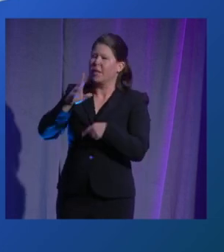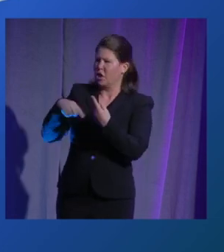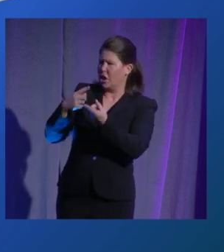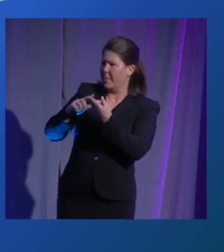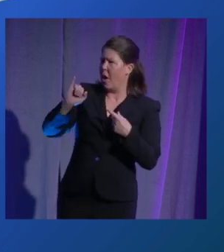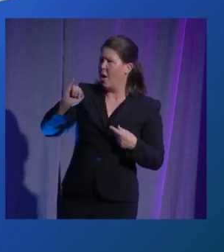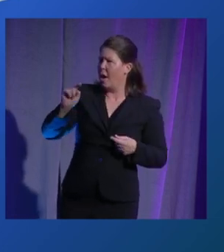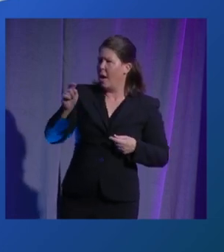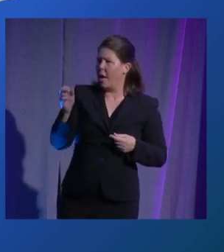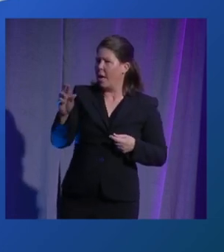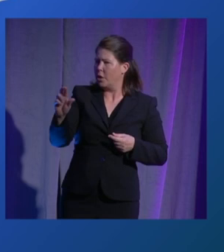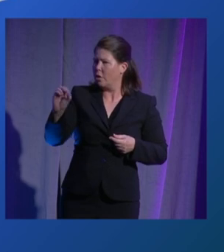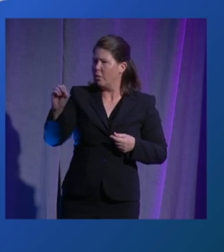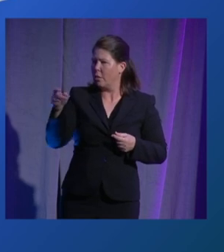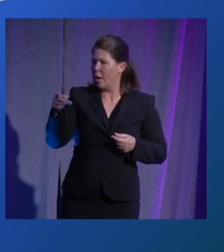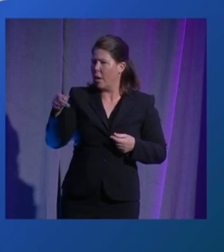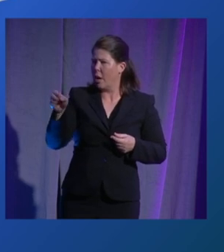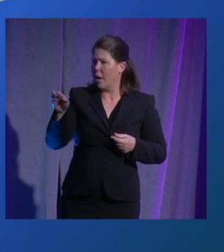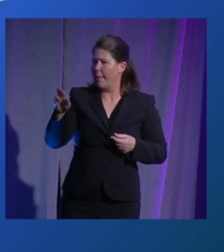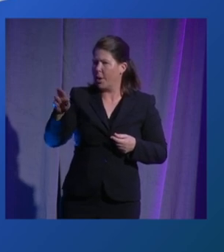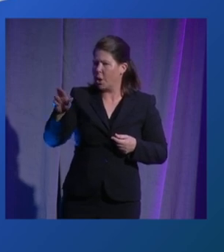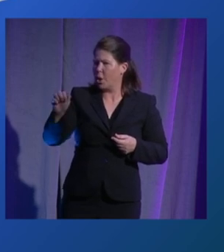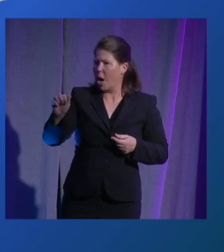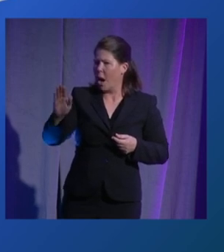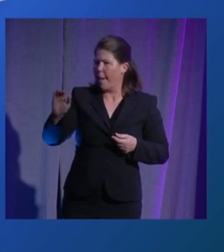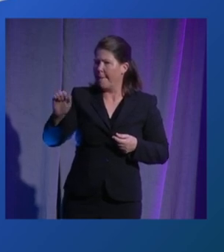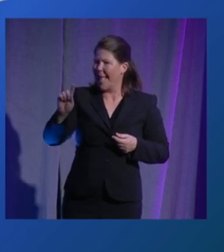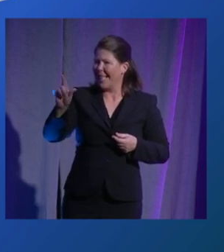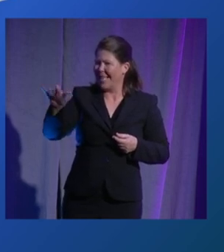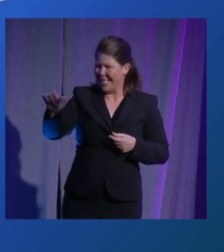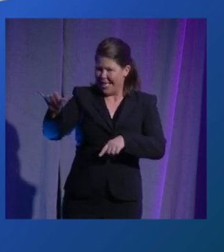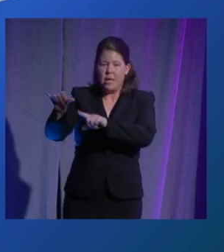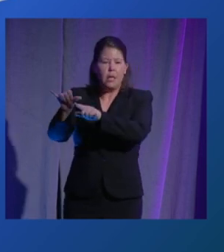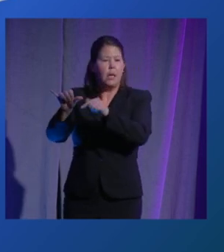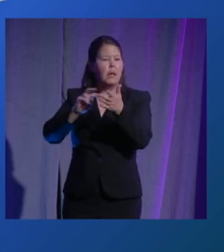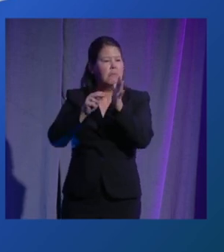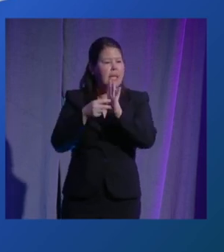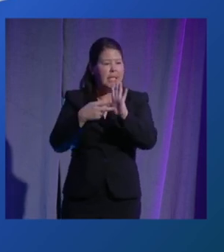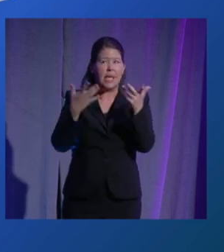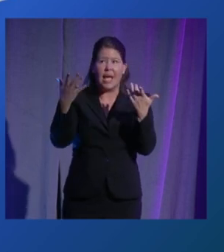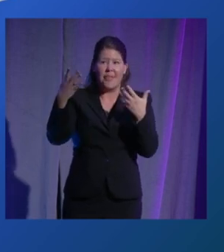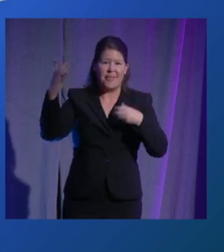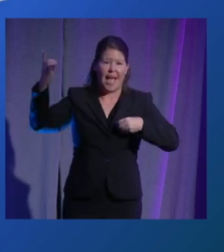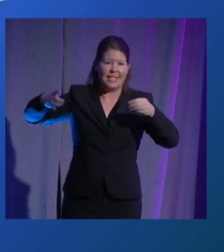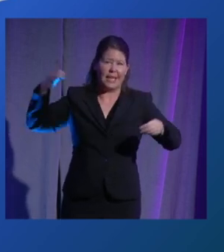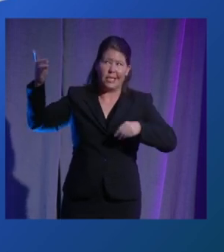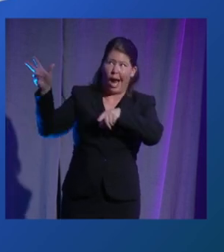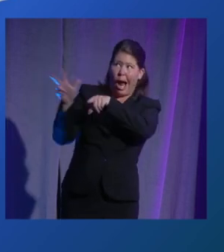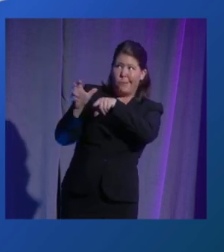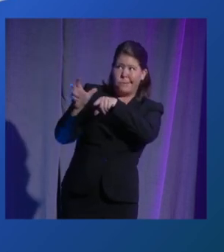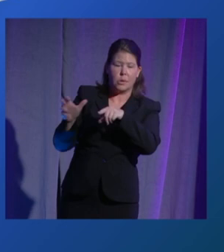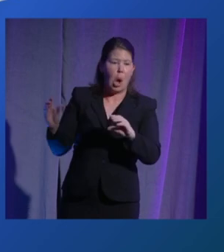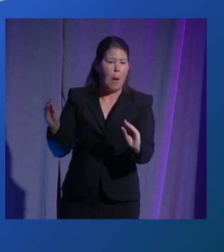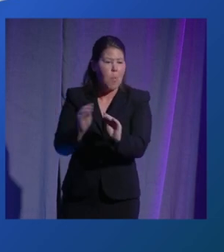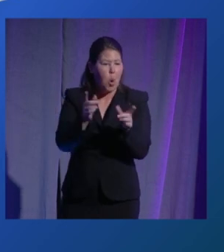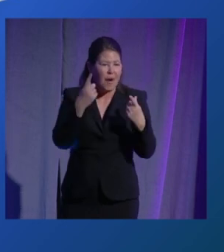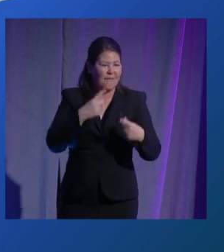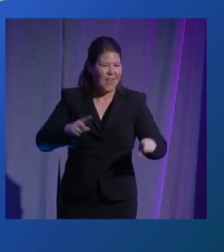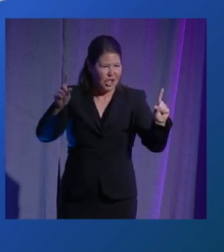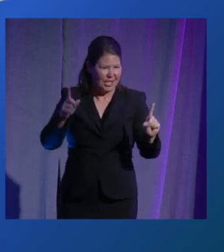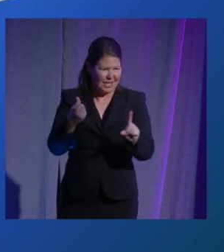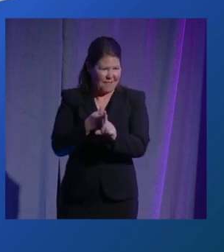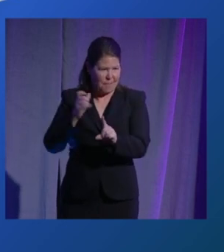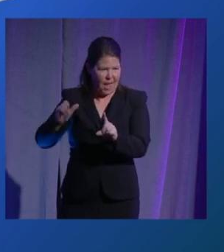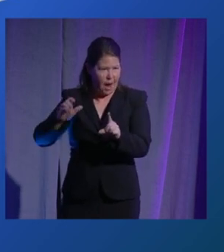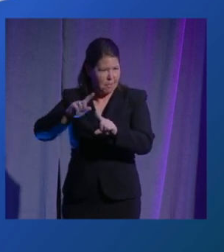ability to um get more efficiency from sensors one of the awesome things about the fact that we've driven down the price